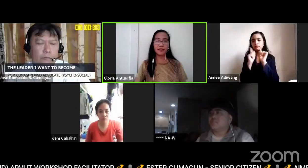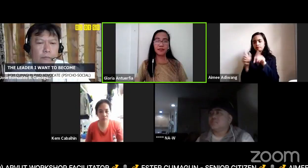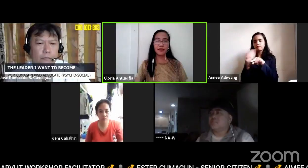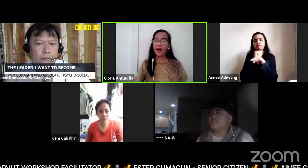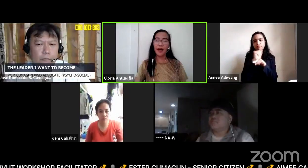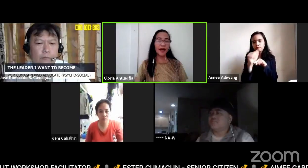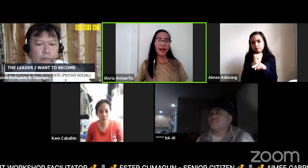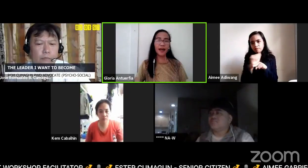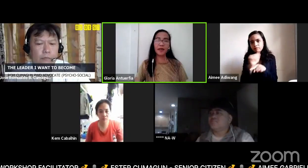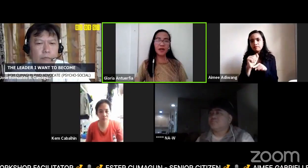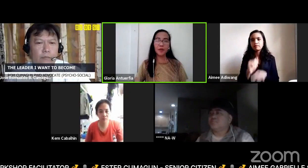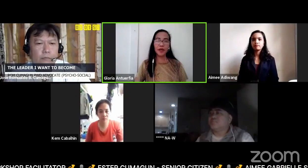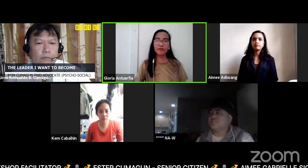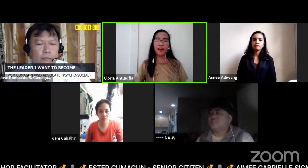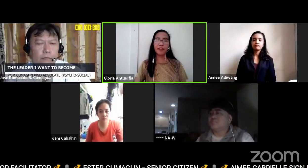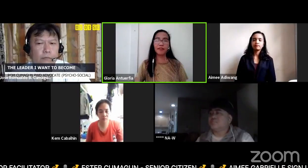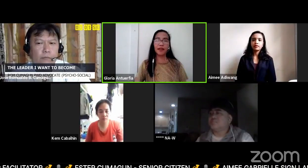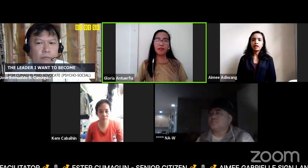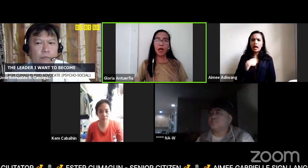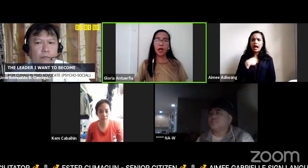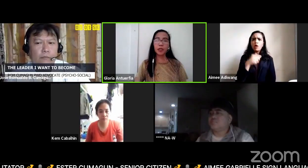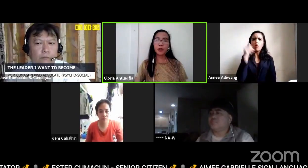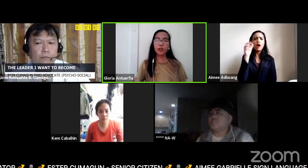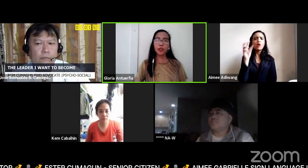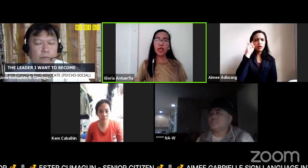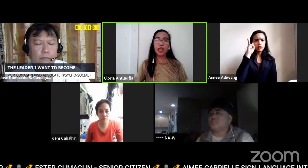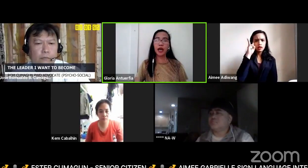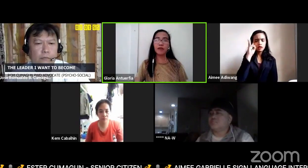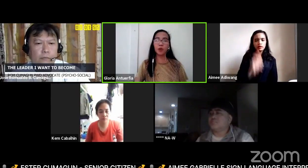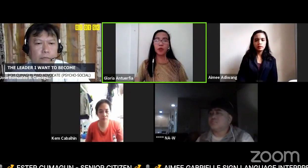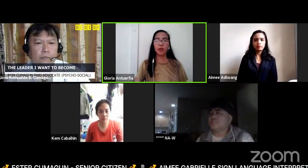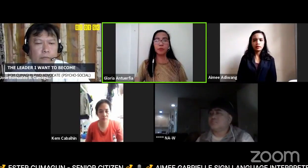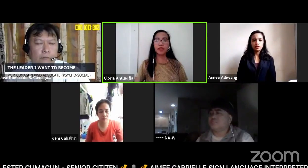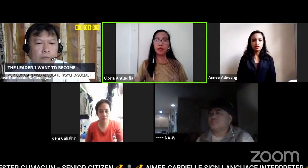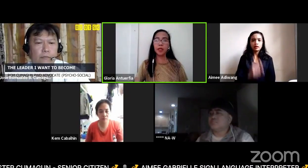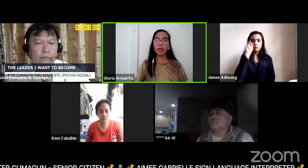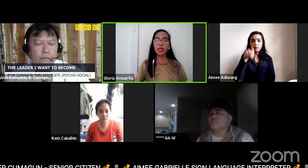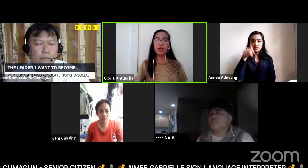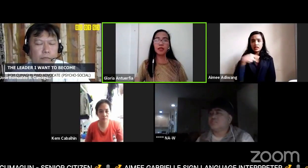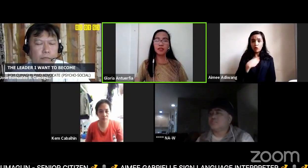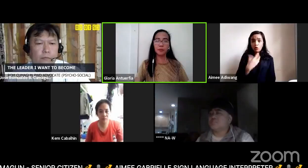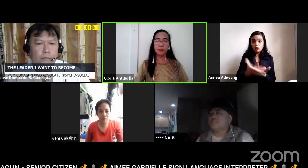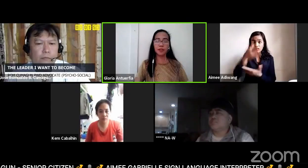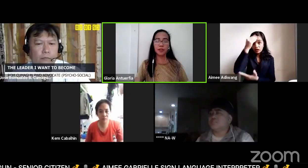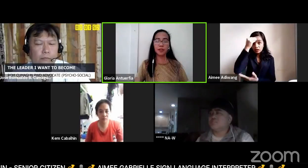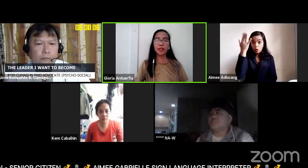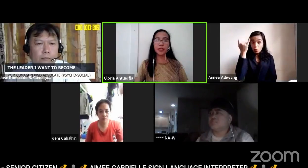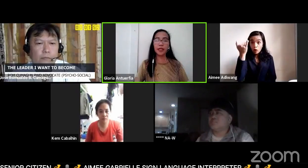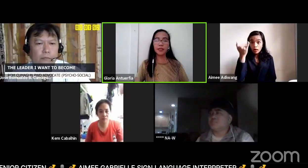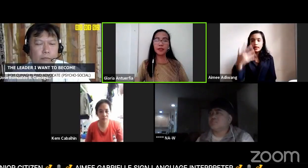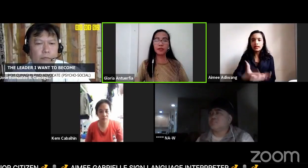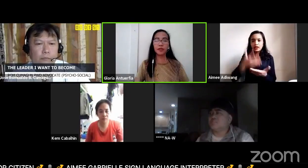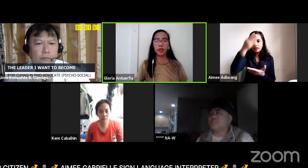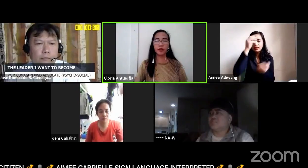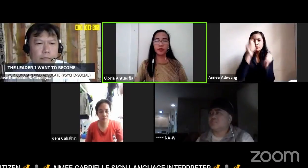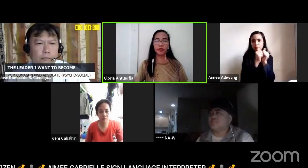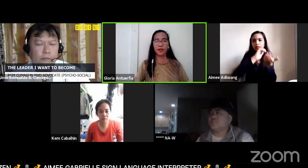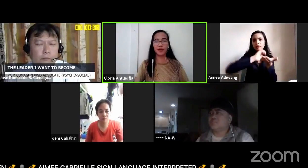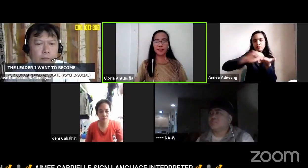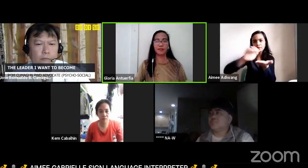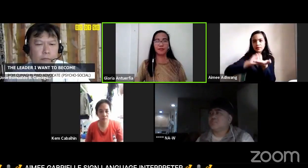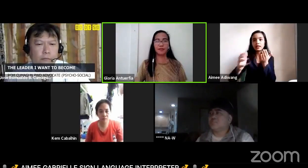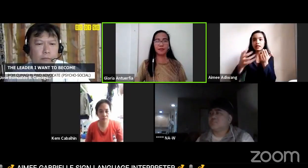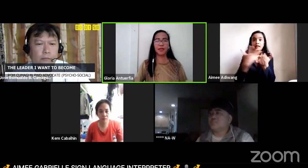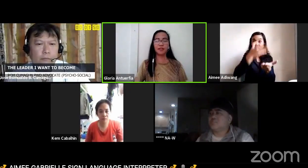seminars. I'm aware of that I should still have to learn because learning is a process. Learning is a